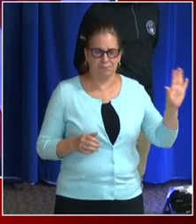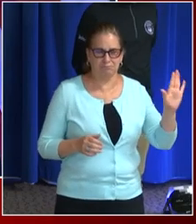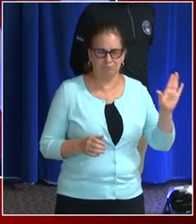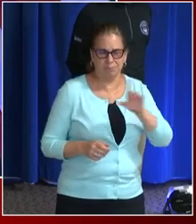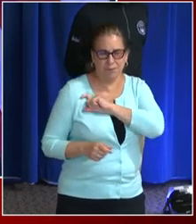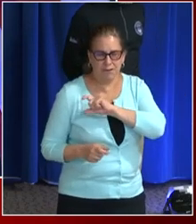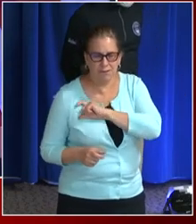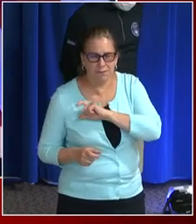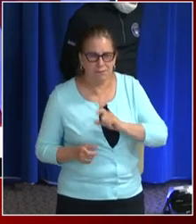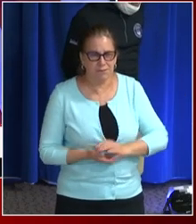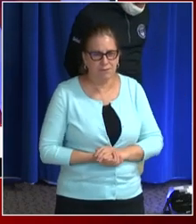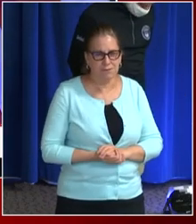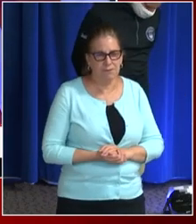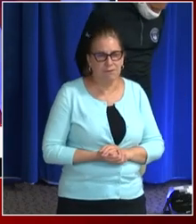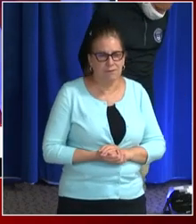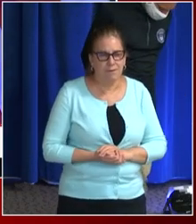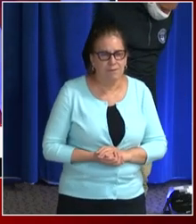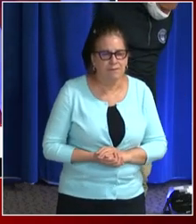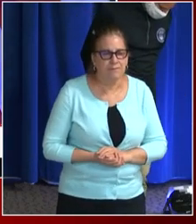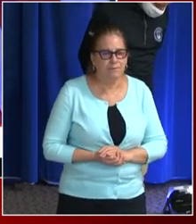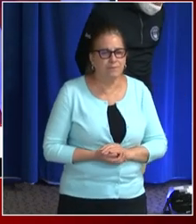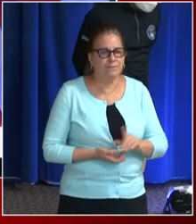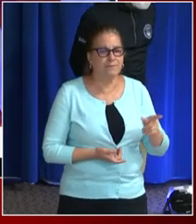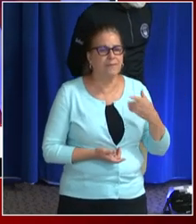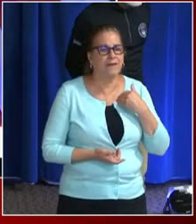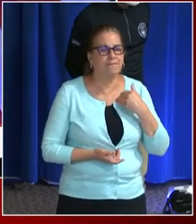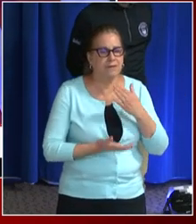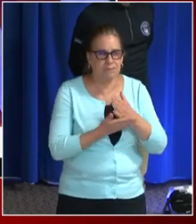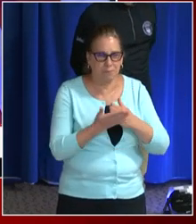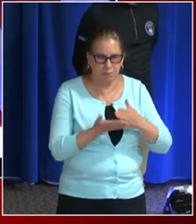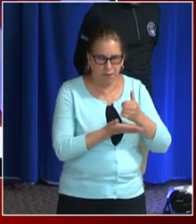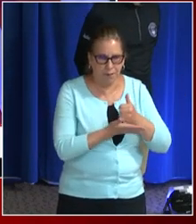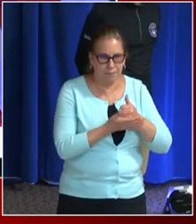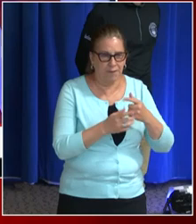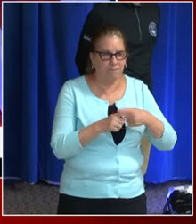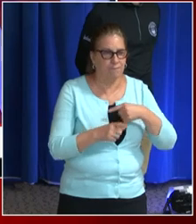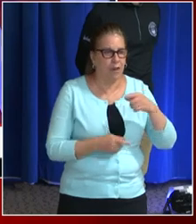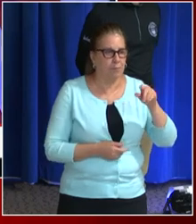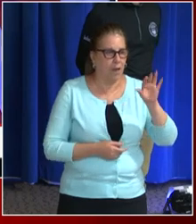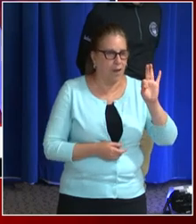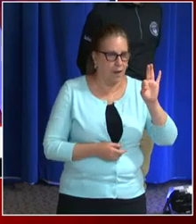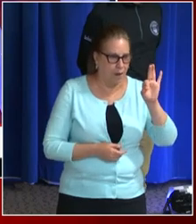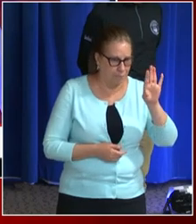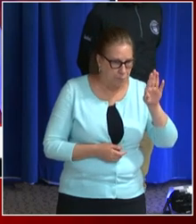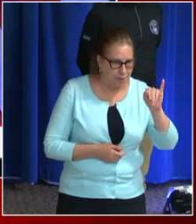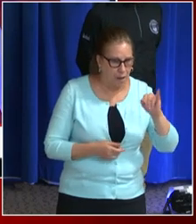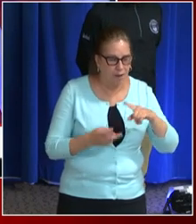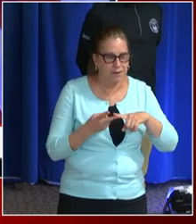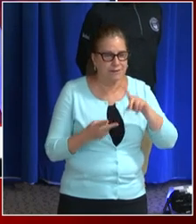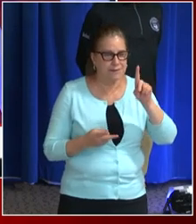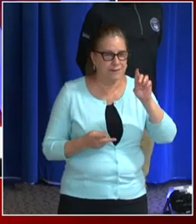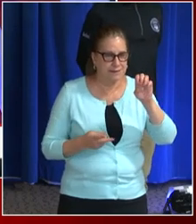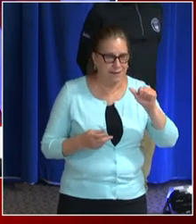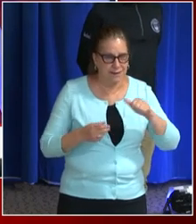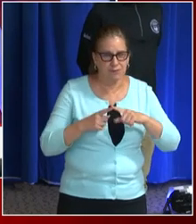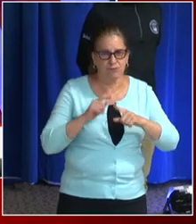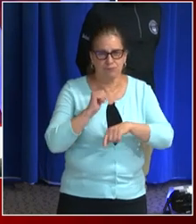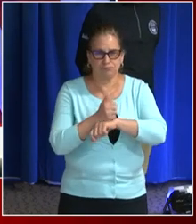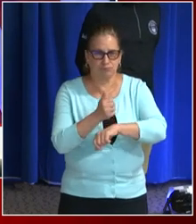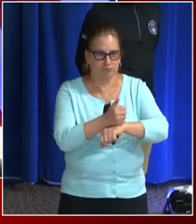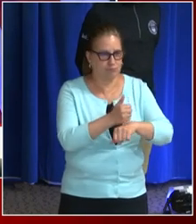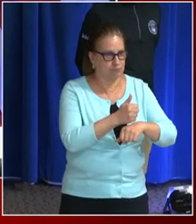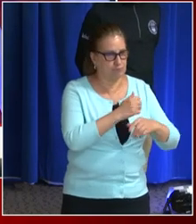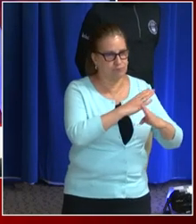DEA that have been helpful to us in establishing perimeters during this response. So how Yes. are you resisting, Mayor